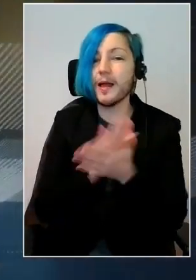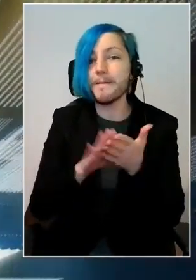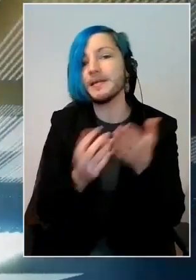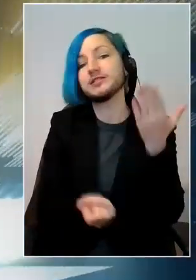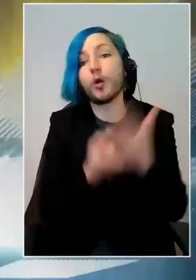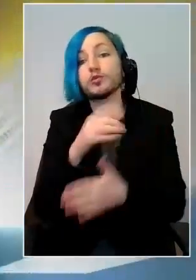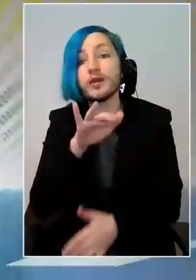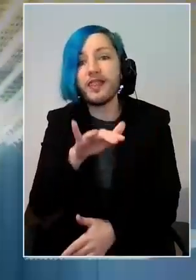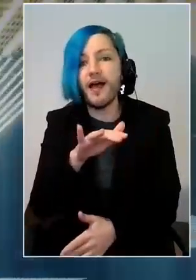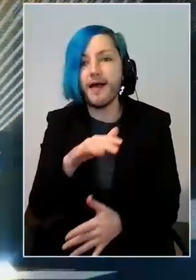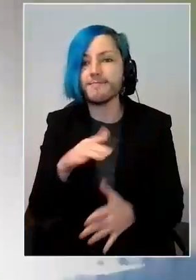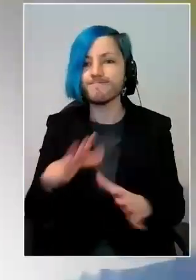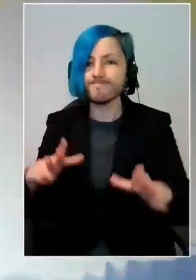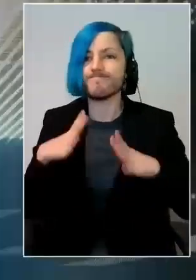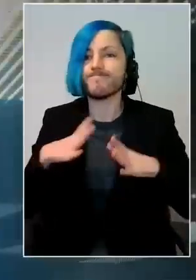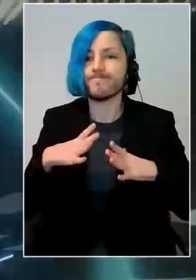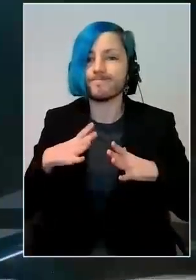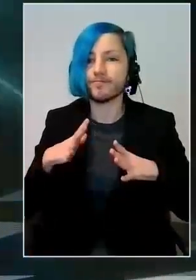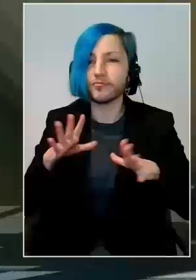with both hands.